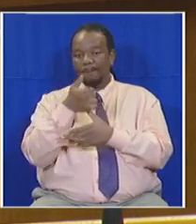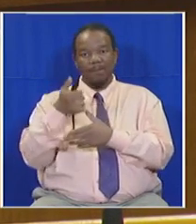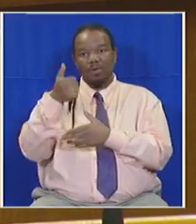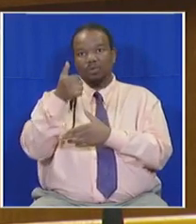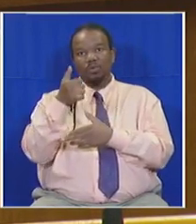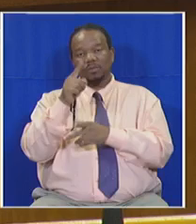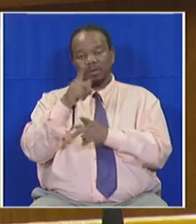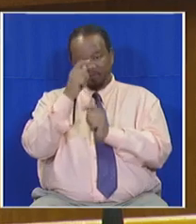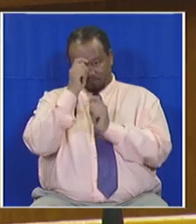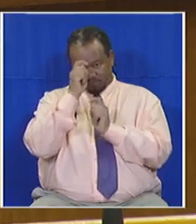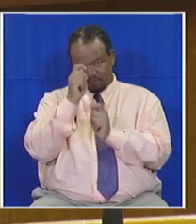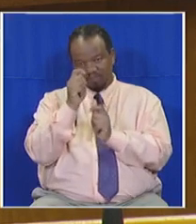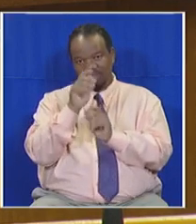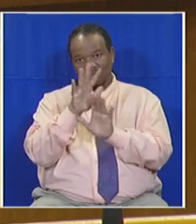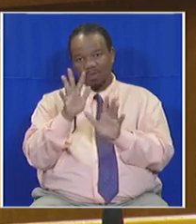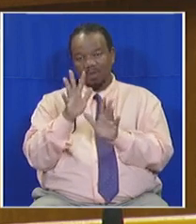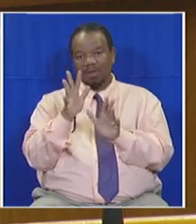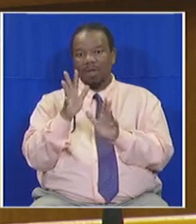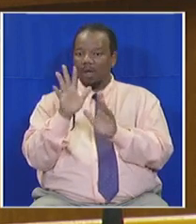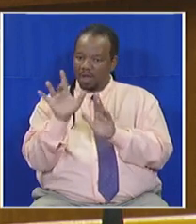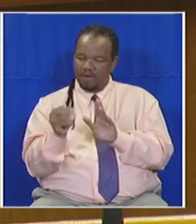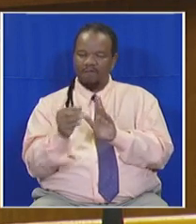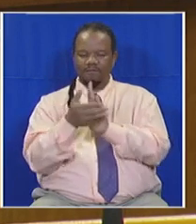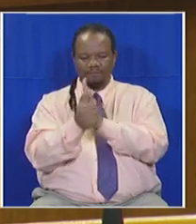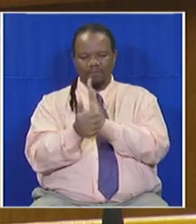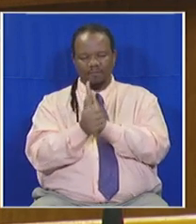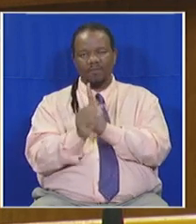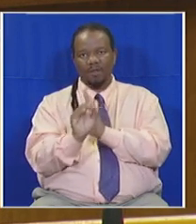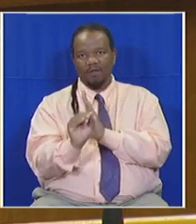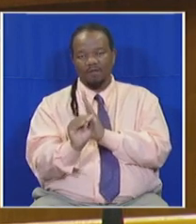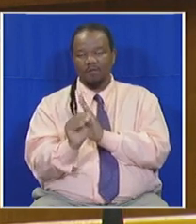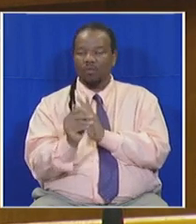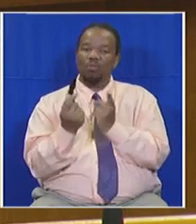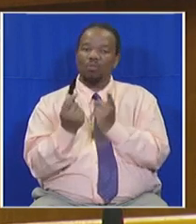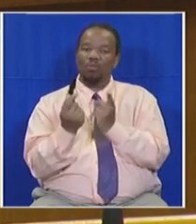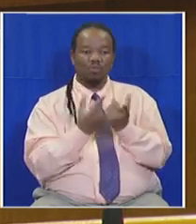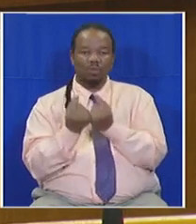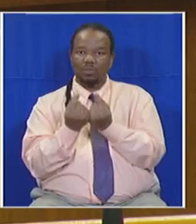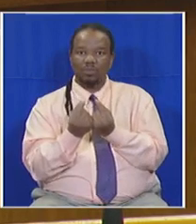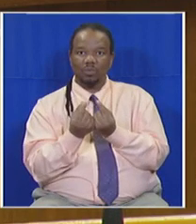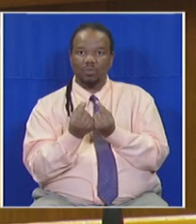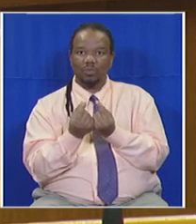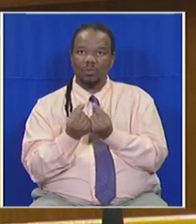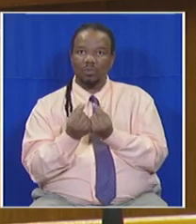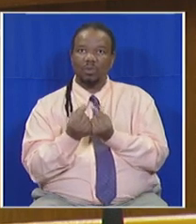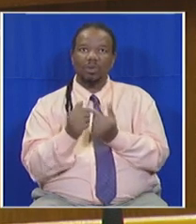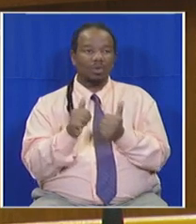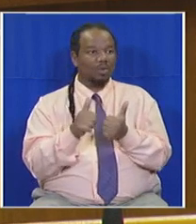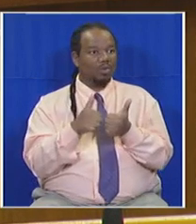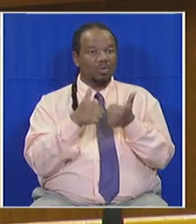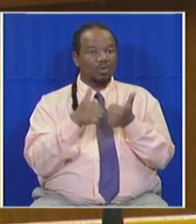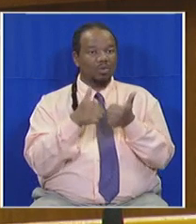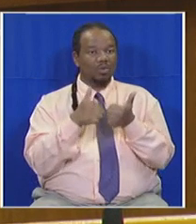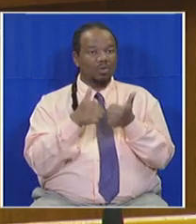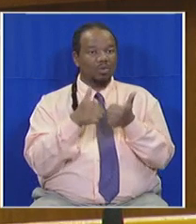compliance with minimum prescribed competencies. As part of our effort to ensure that competent people are appointed,